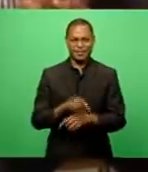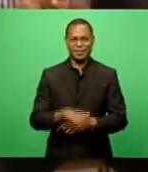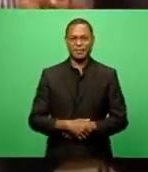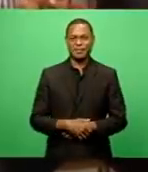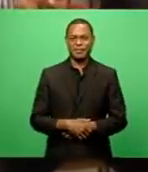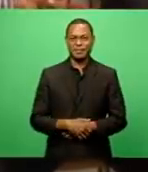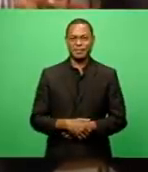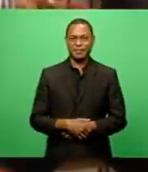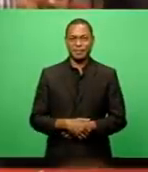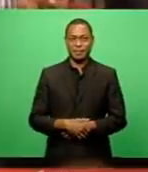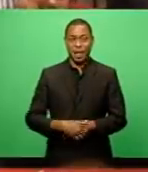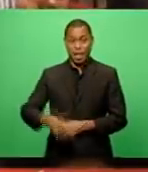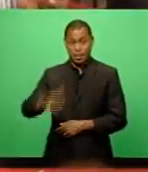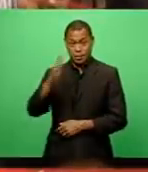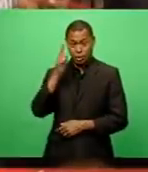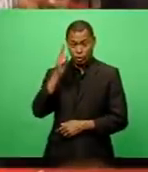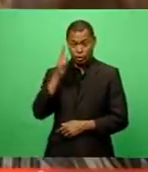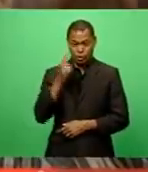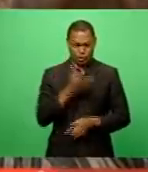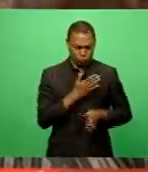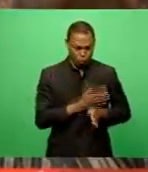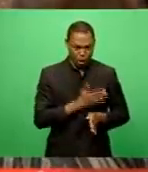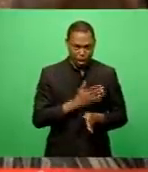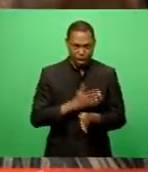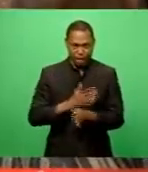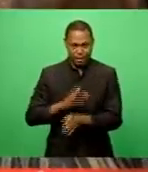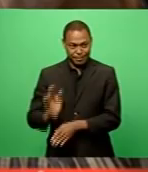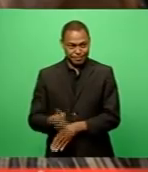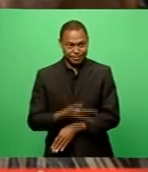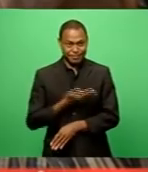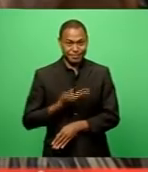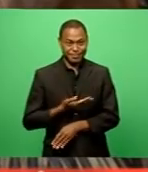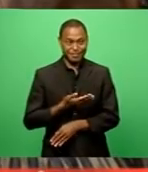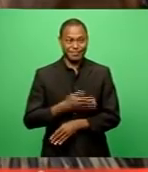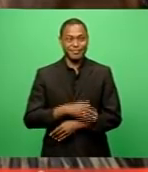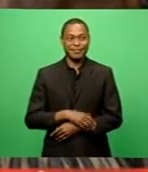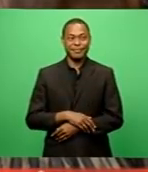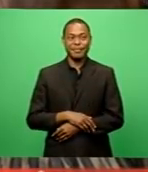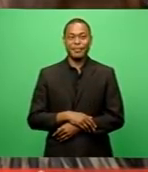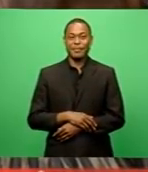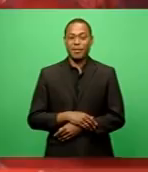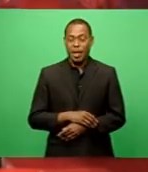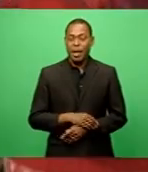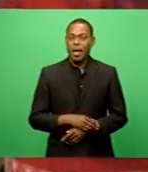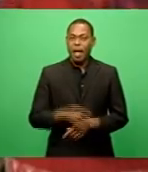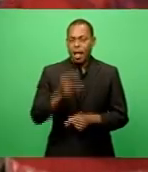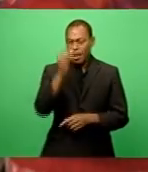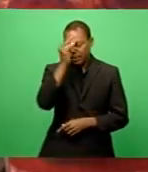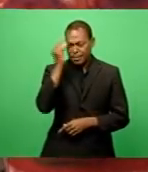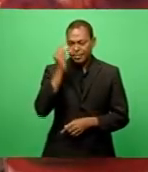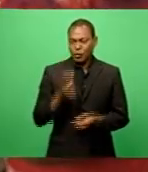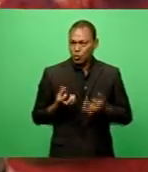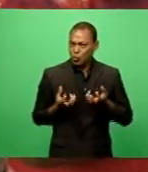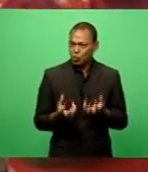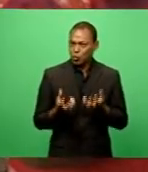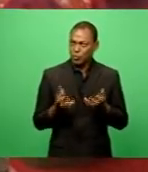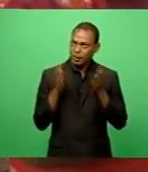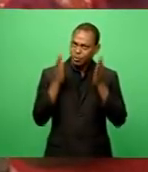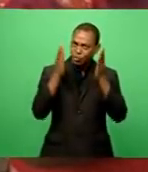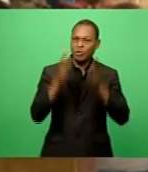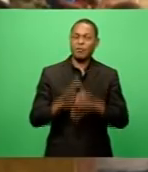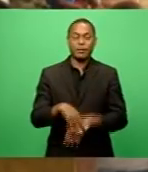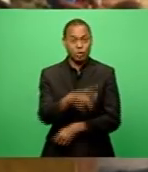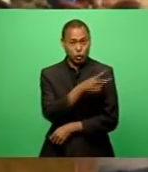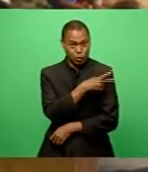These teachers have been working 24/7, filling in as cooks, nurses and even providing security